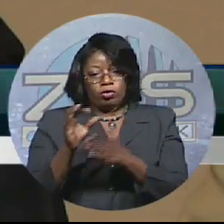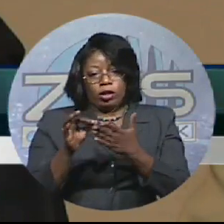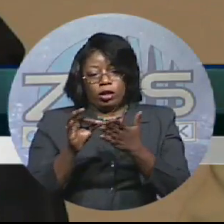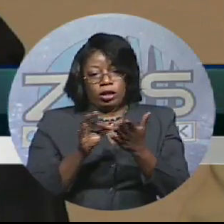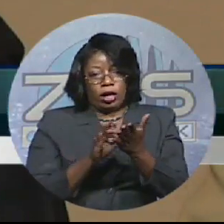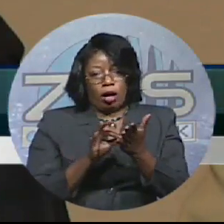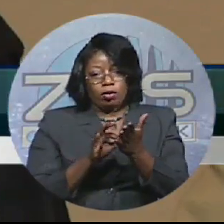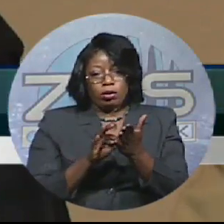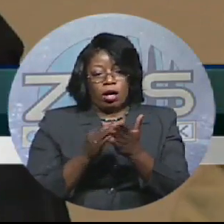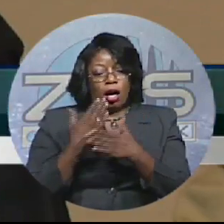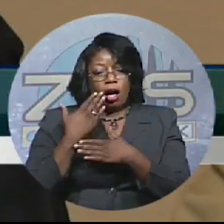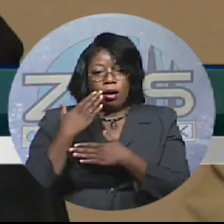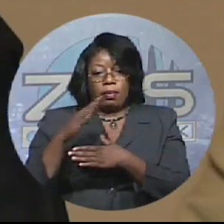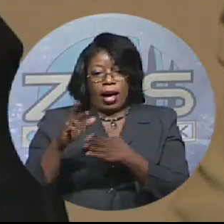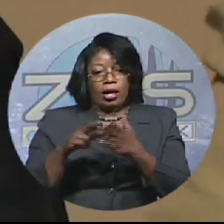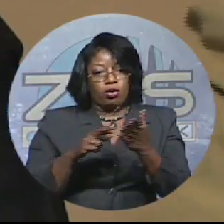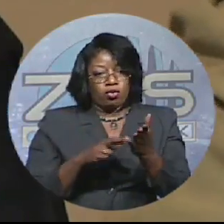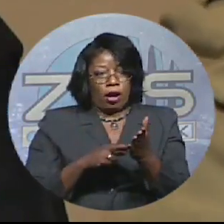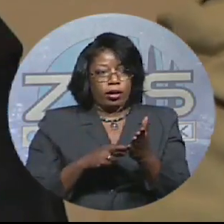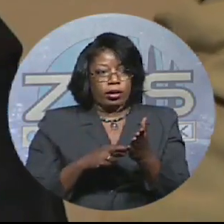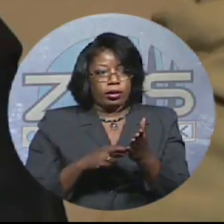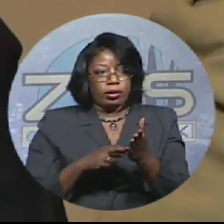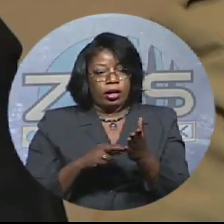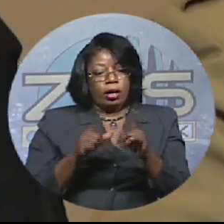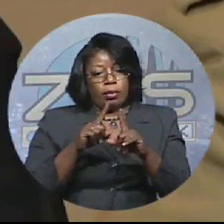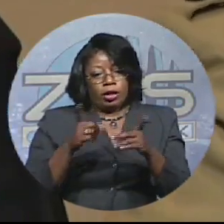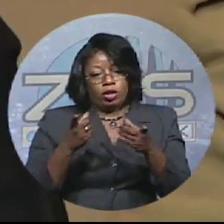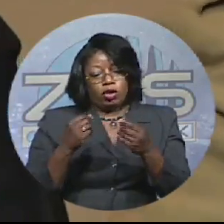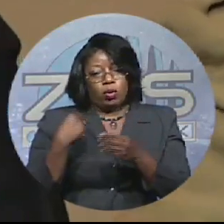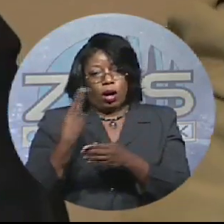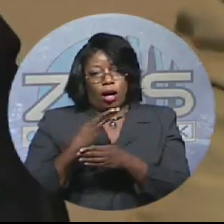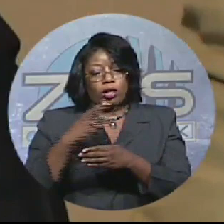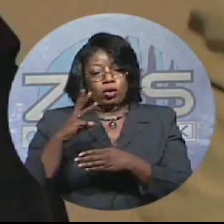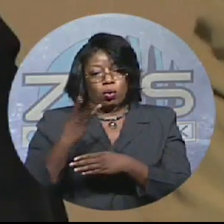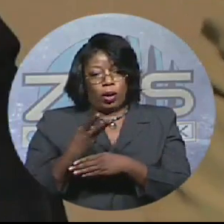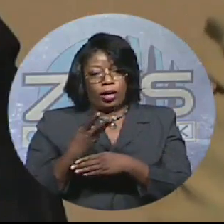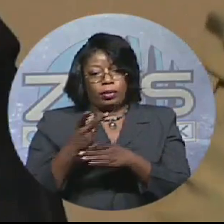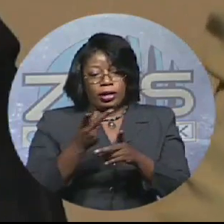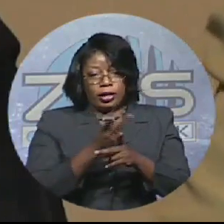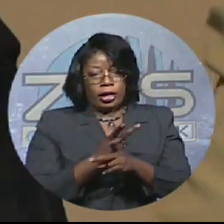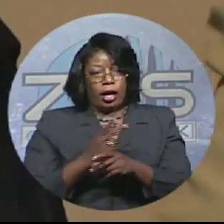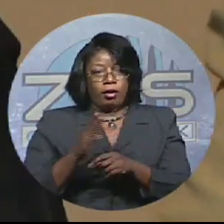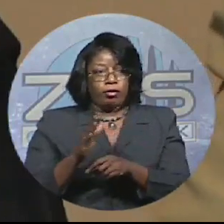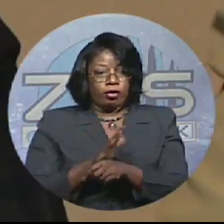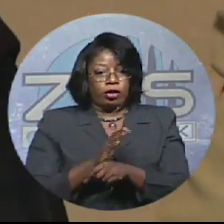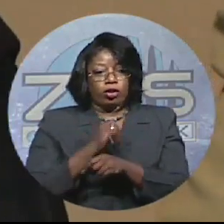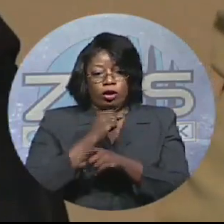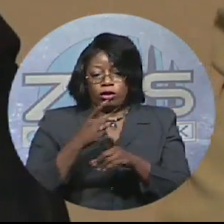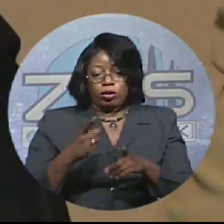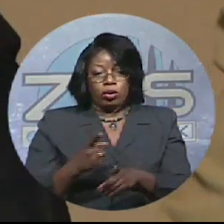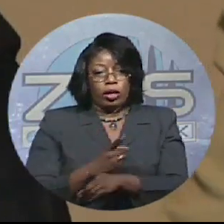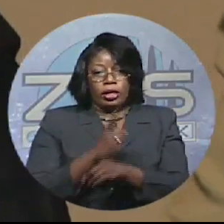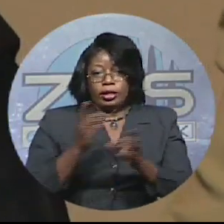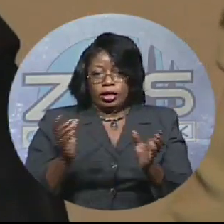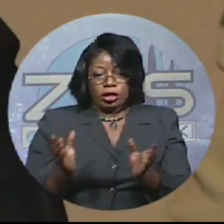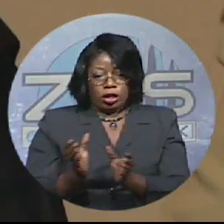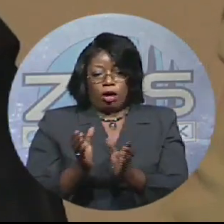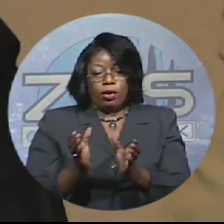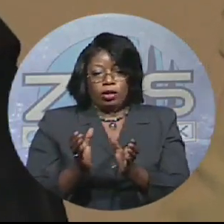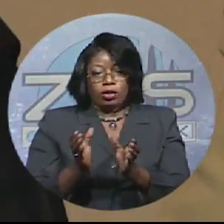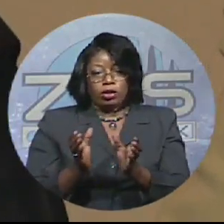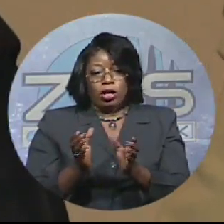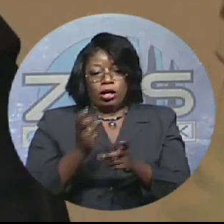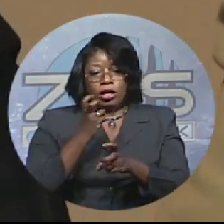record, and it would do us well. To be very careful not to discourage